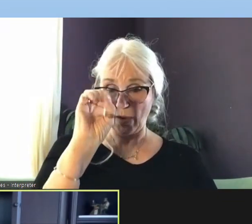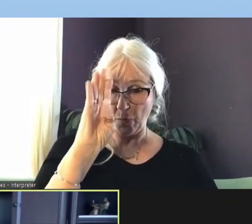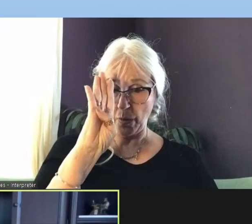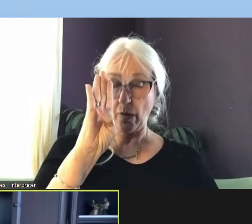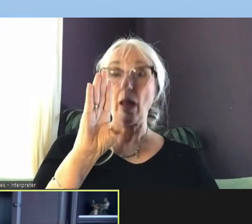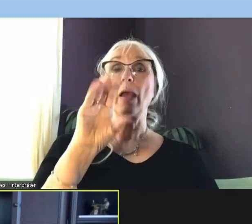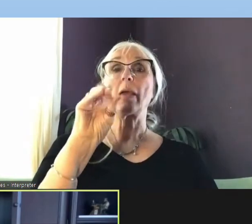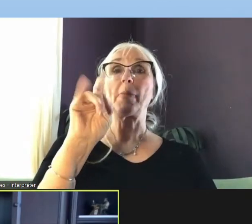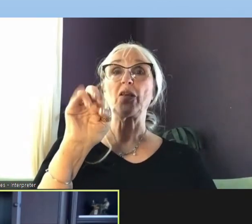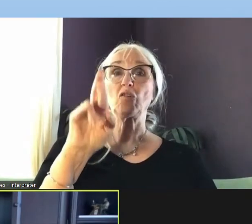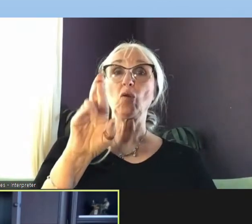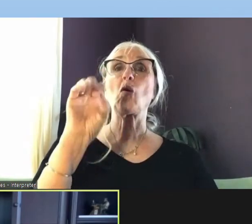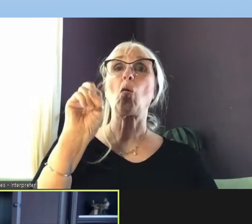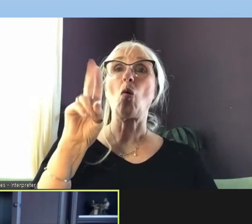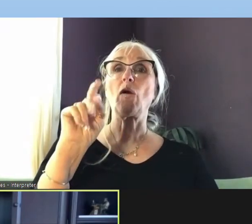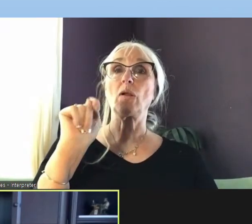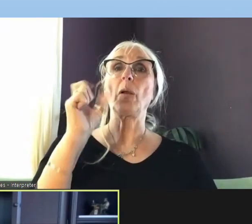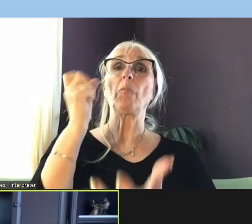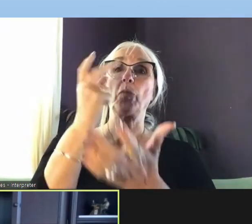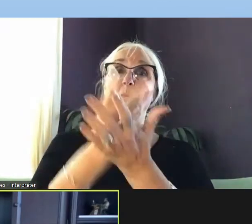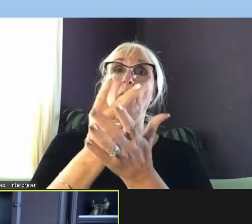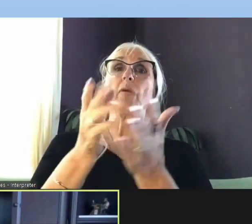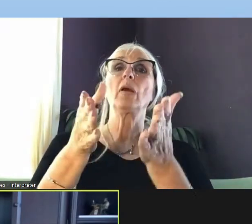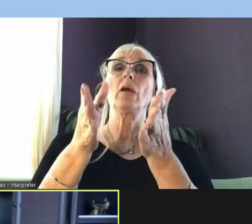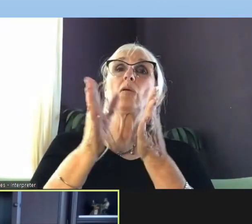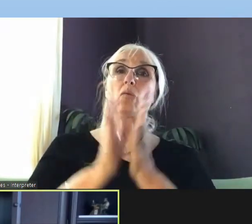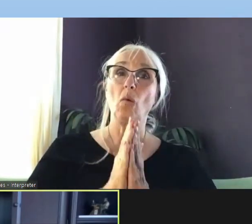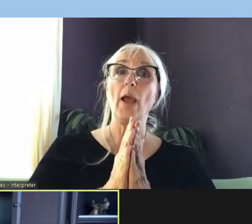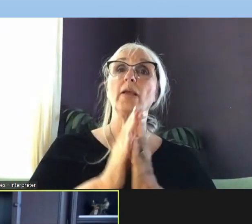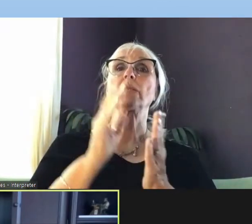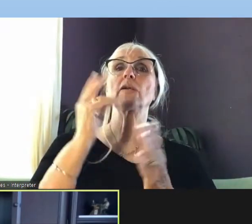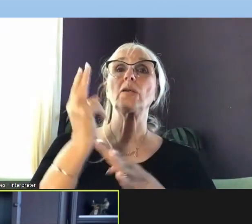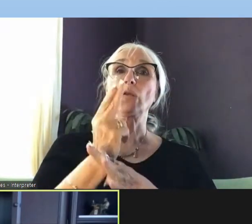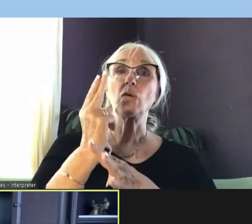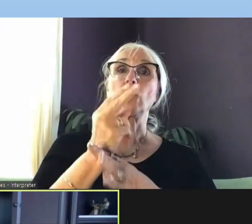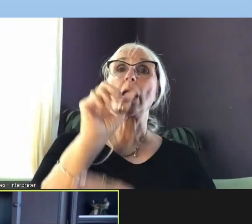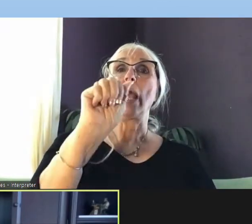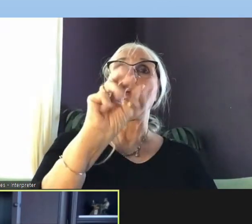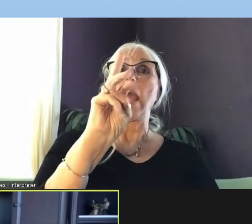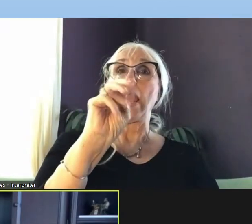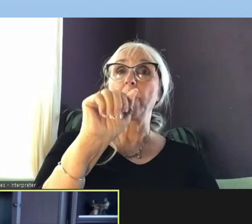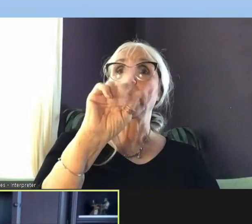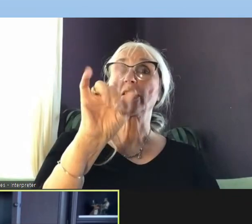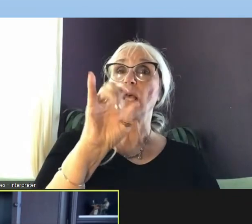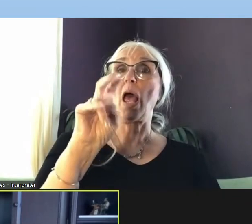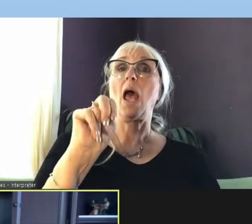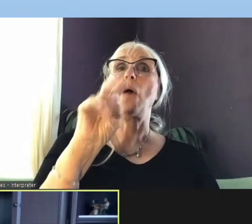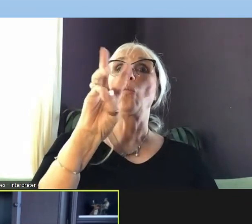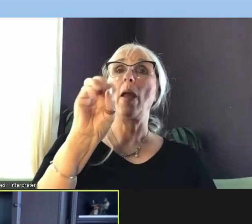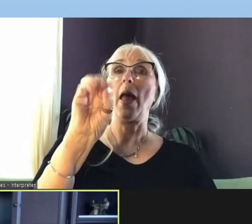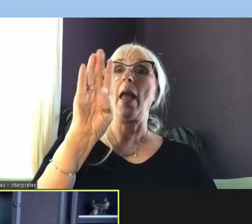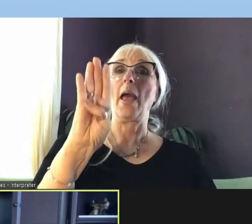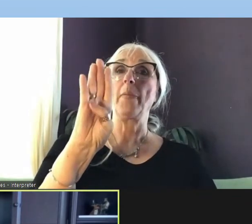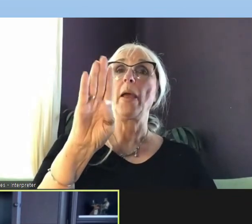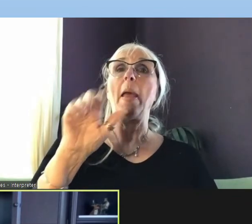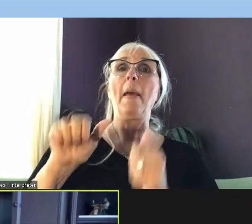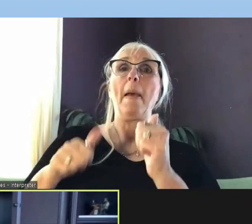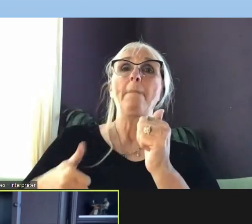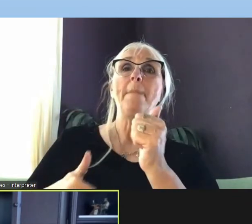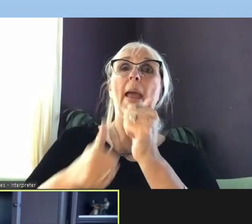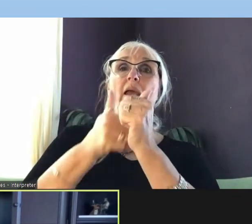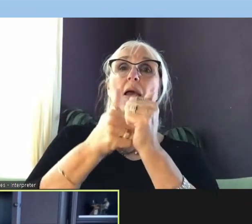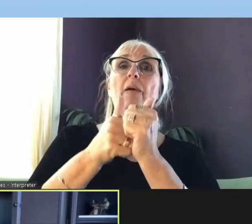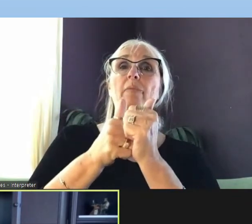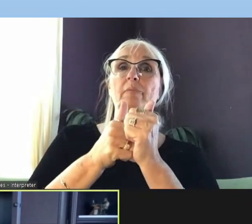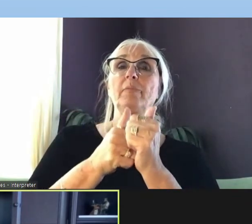Court approved our request to utilize Amazon Web Services for our backup cloud repository. It took